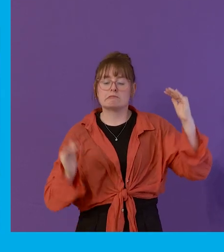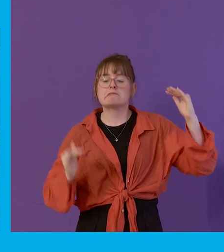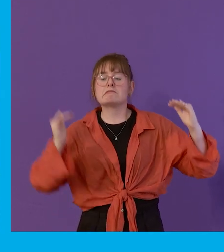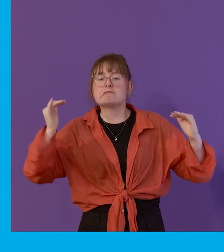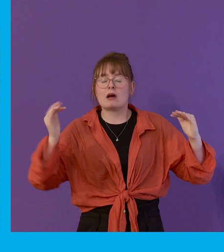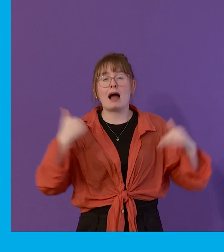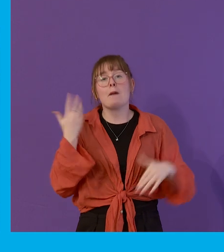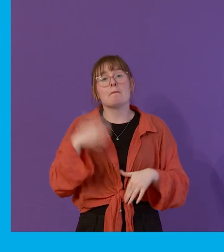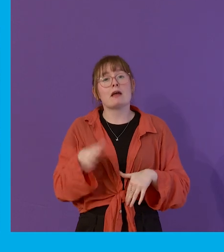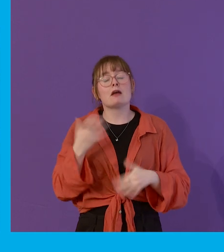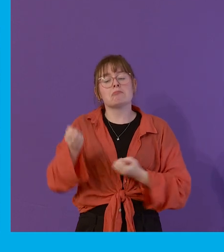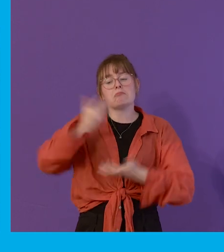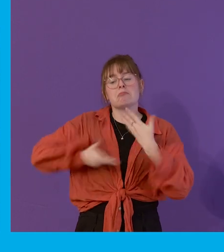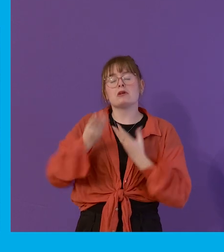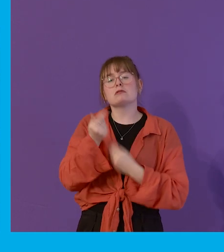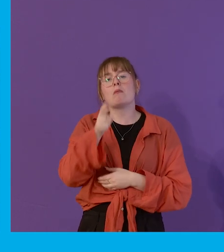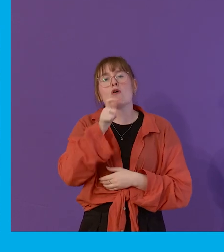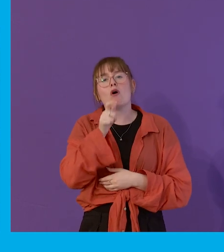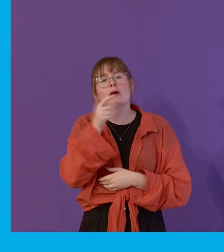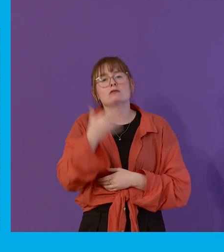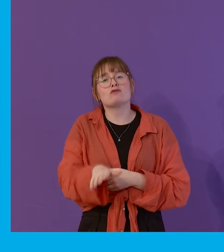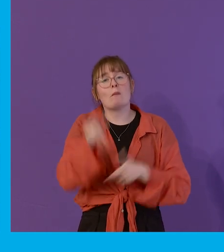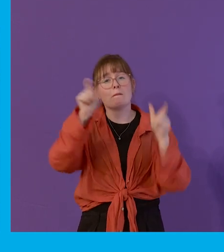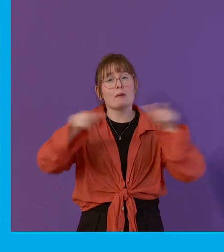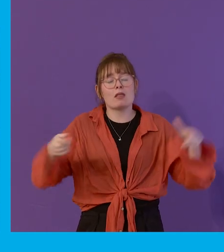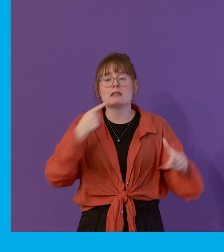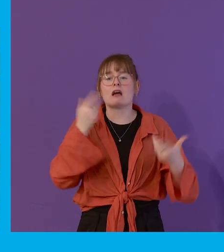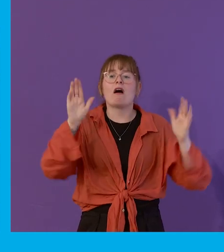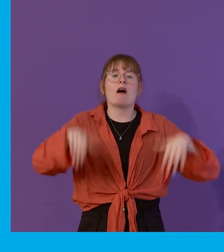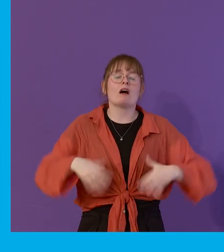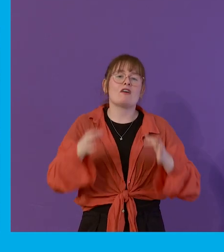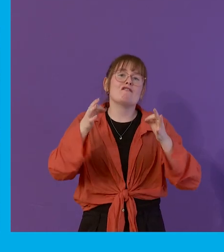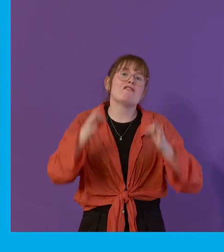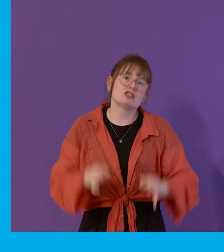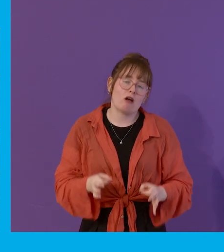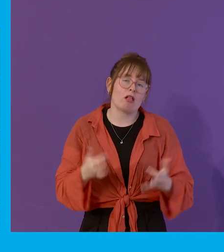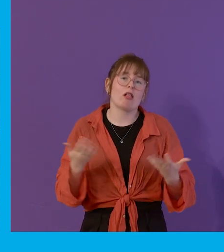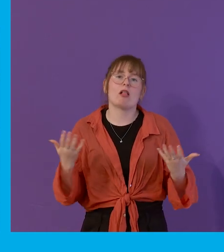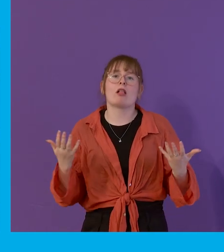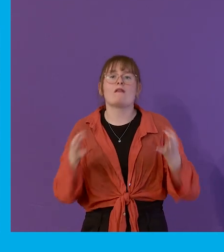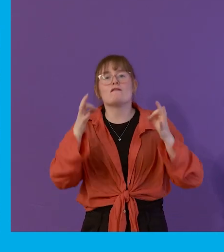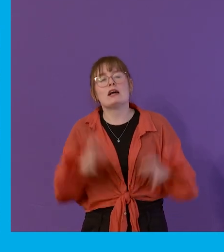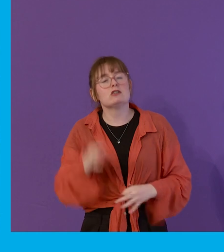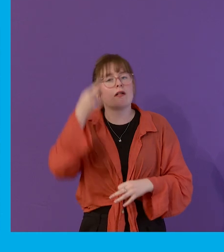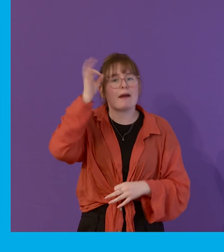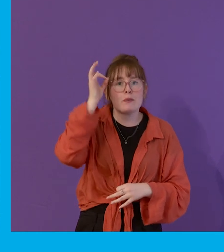heard sometimes comments from people where they say, oh, it's an official-run